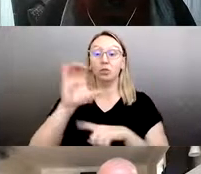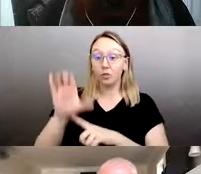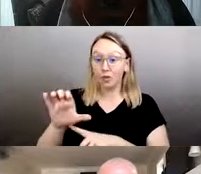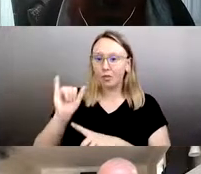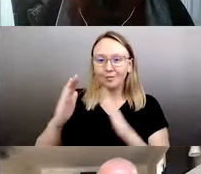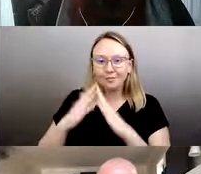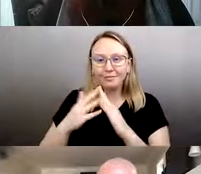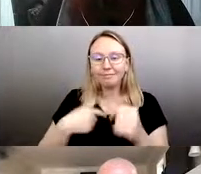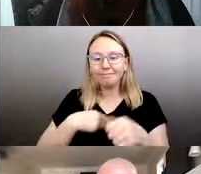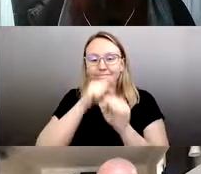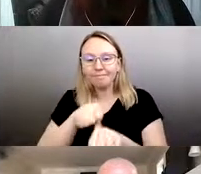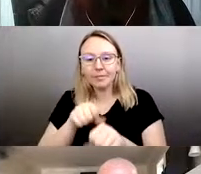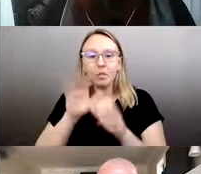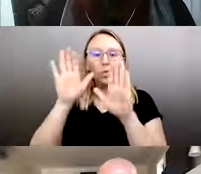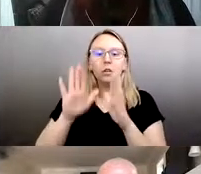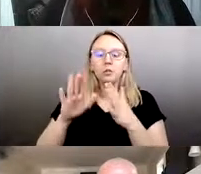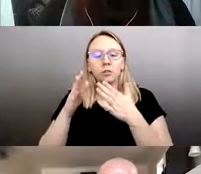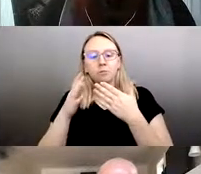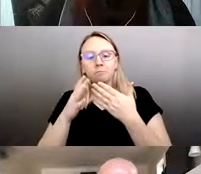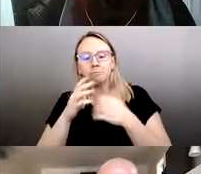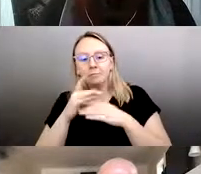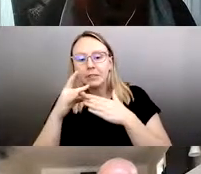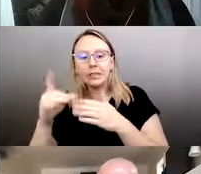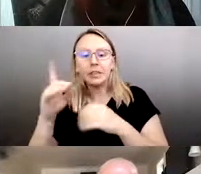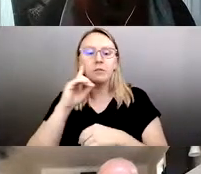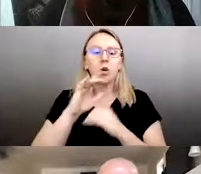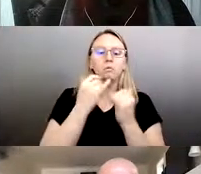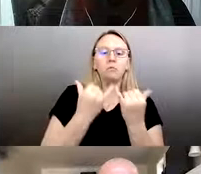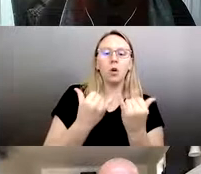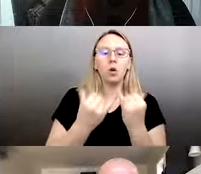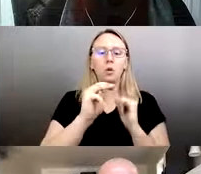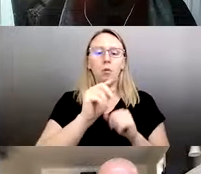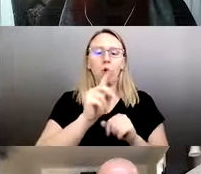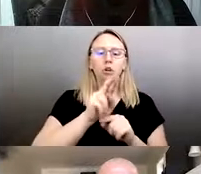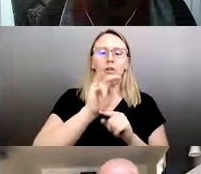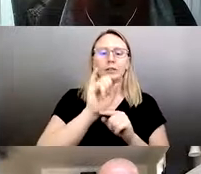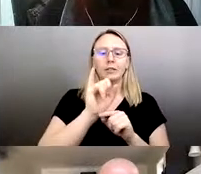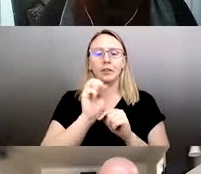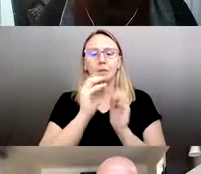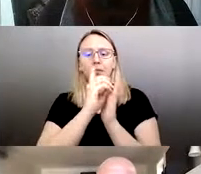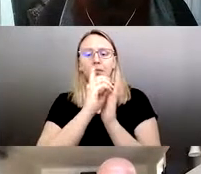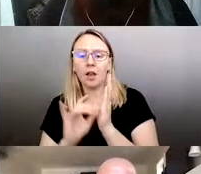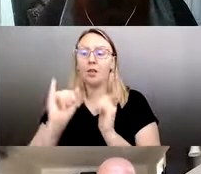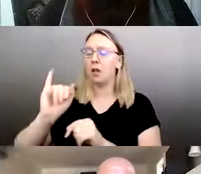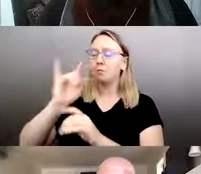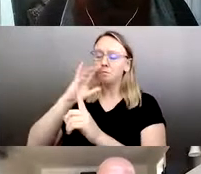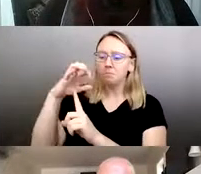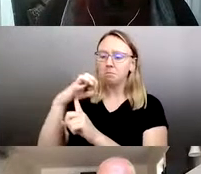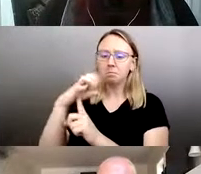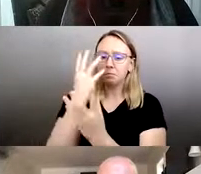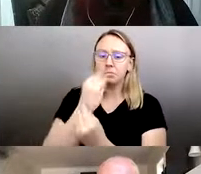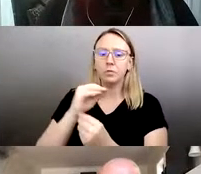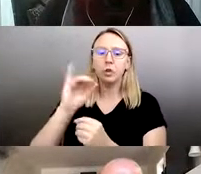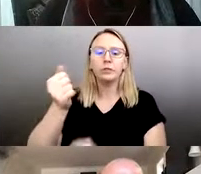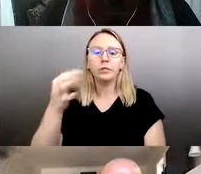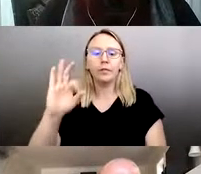great gateway to modernism and design, where iconic 19th century architecture sits right alongside cutting edge buildings